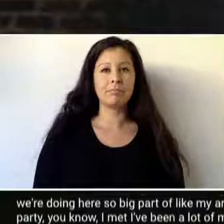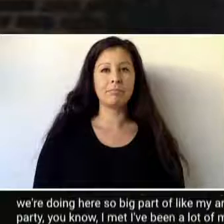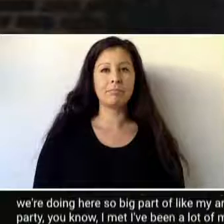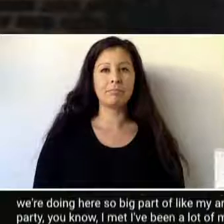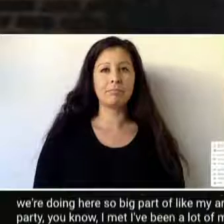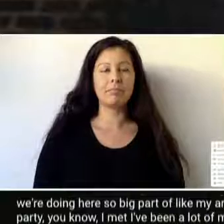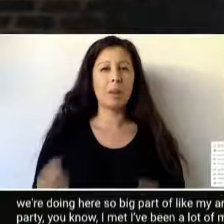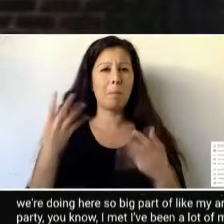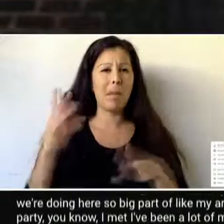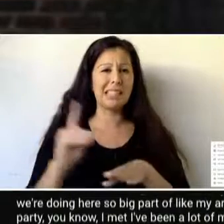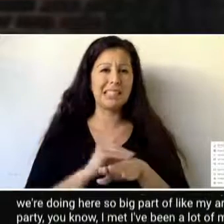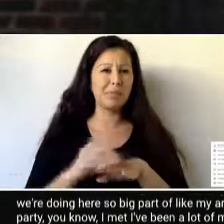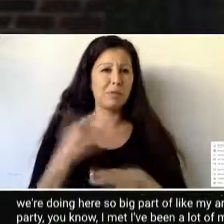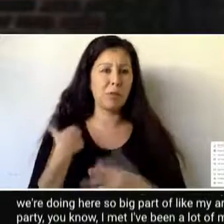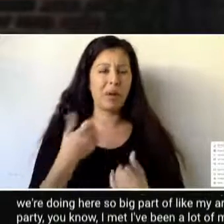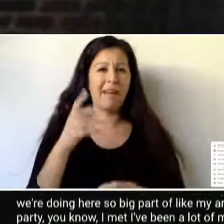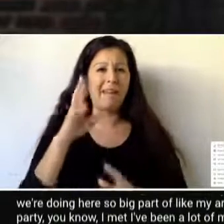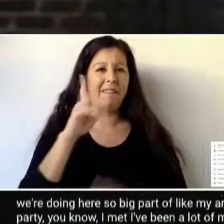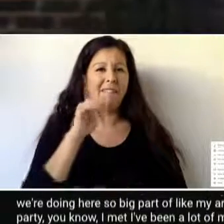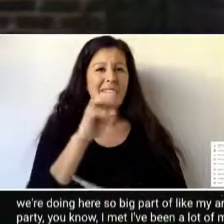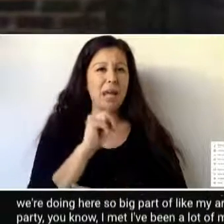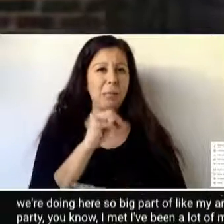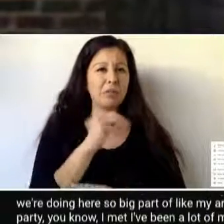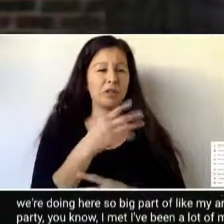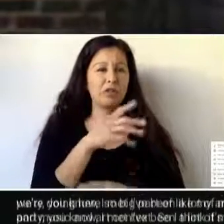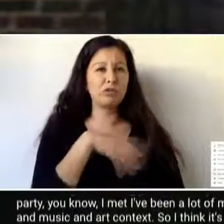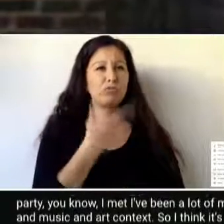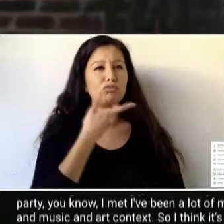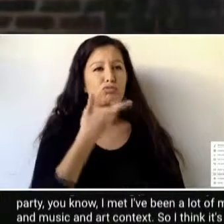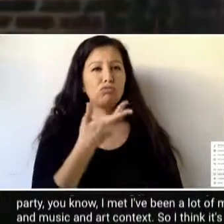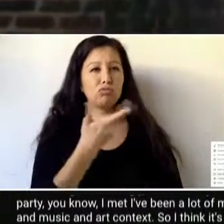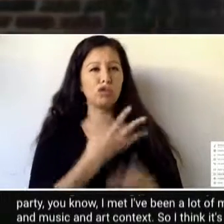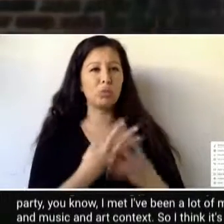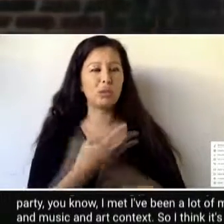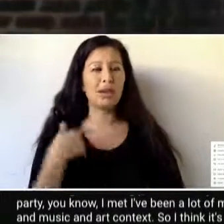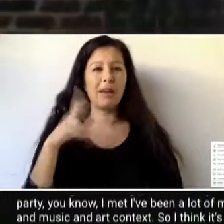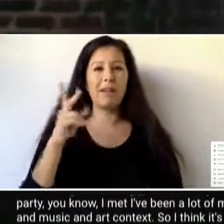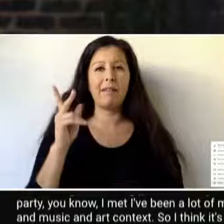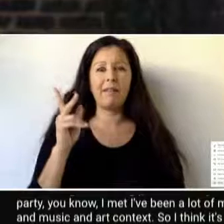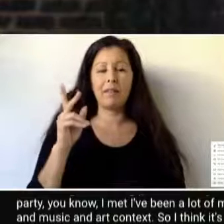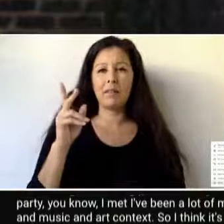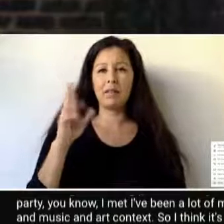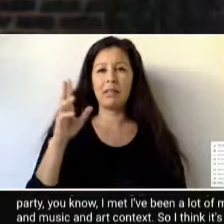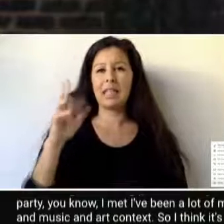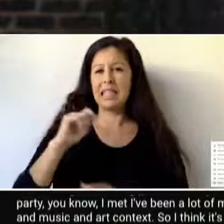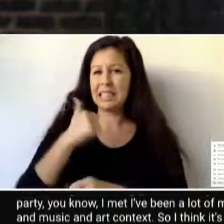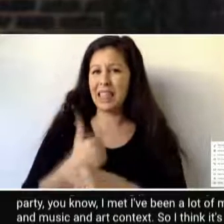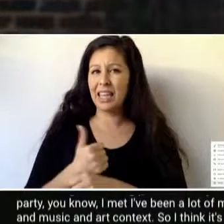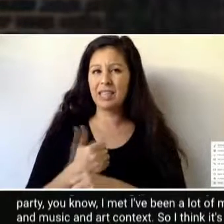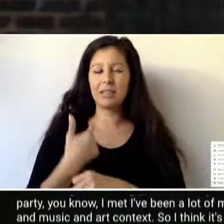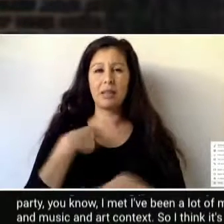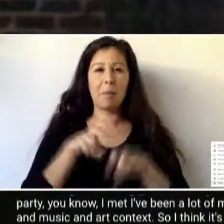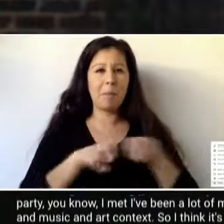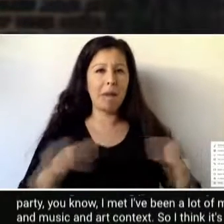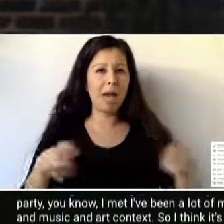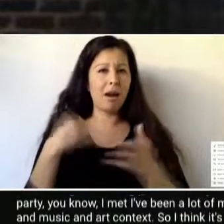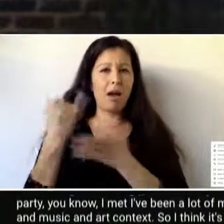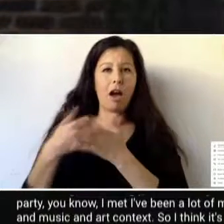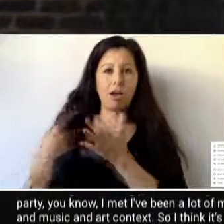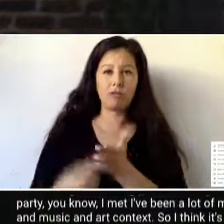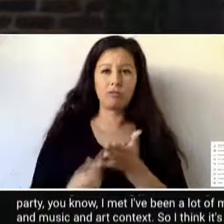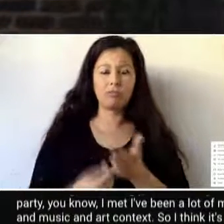we did multidisciplinary, so we had film screenings, we had that VRP, we had installations, we had like panels, artist talks, and